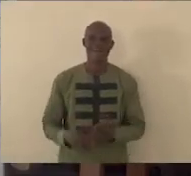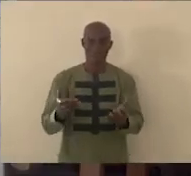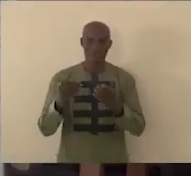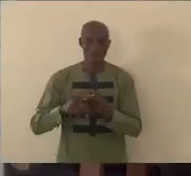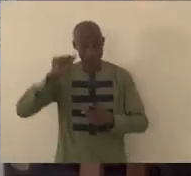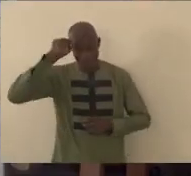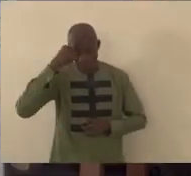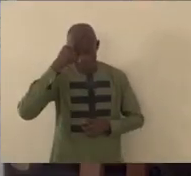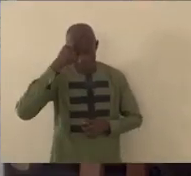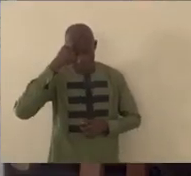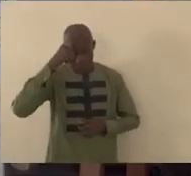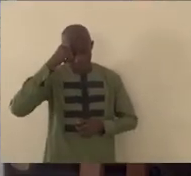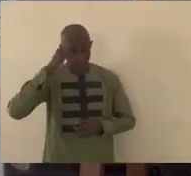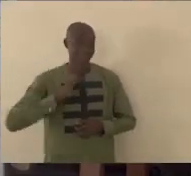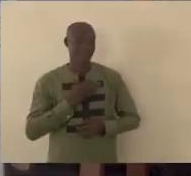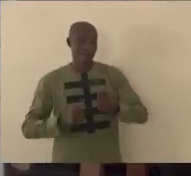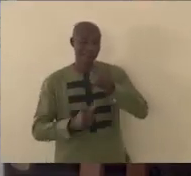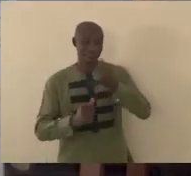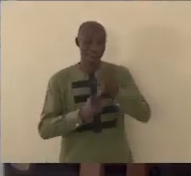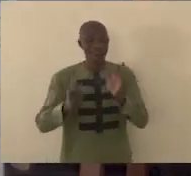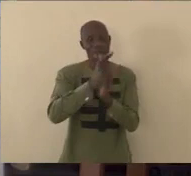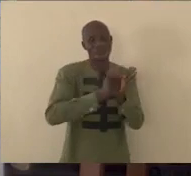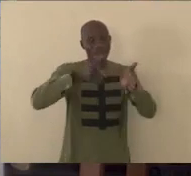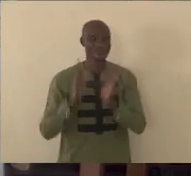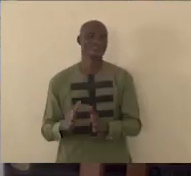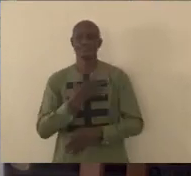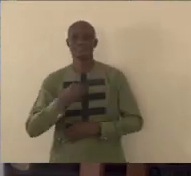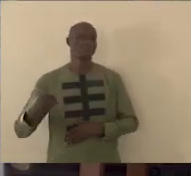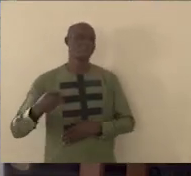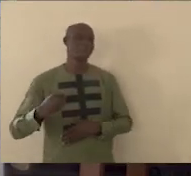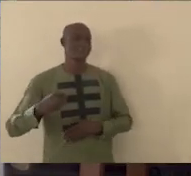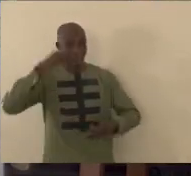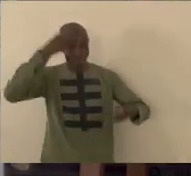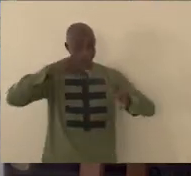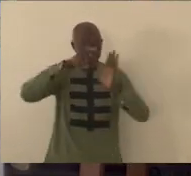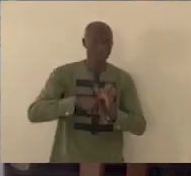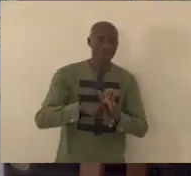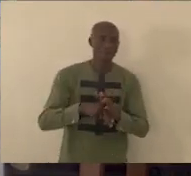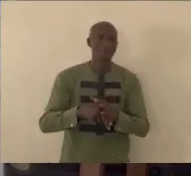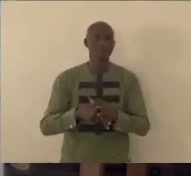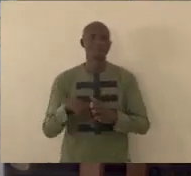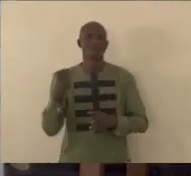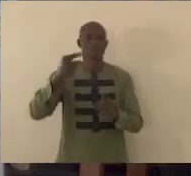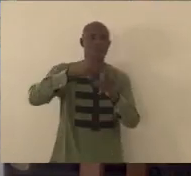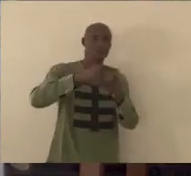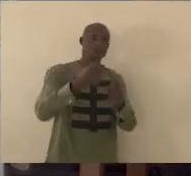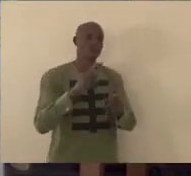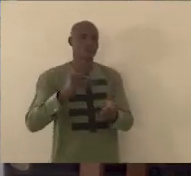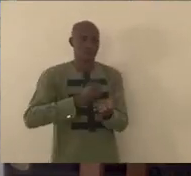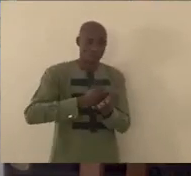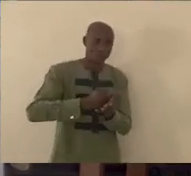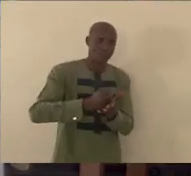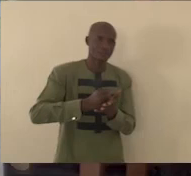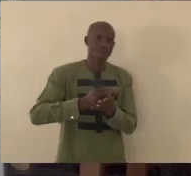I want to remind our senior lawyers and judges the words of